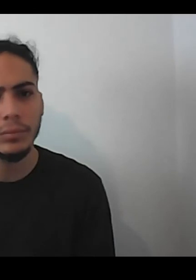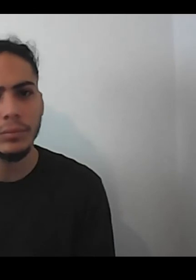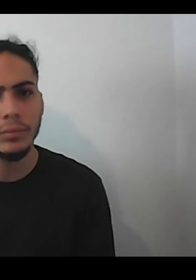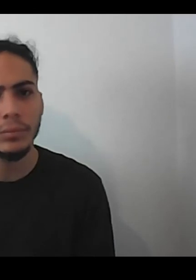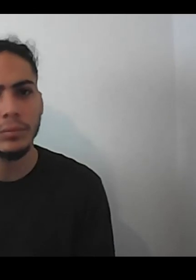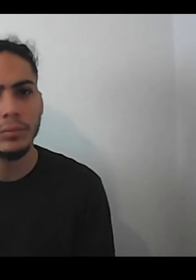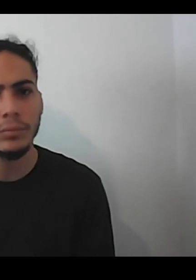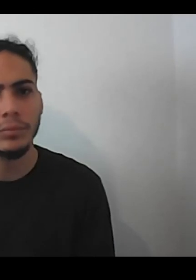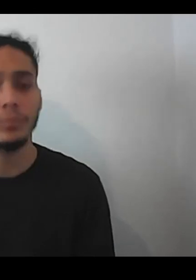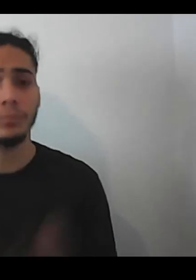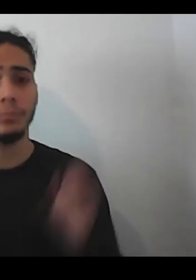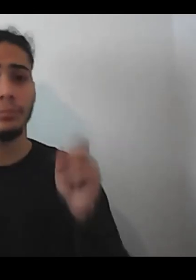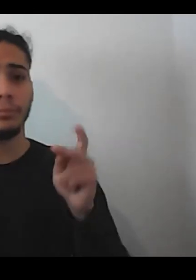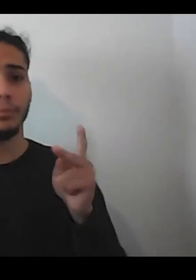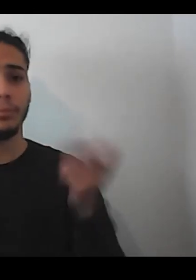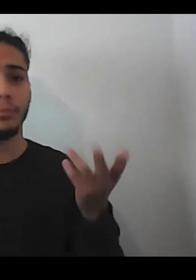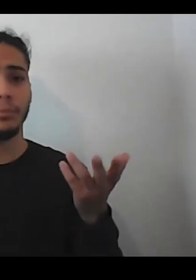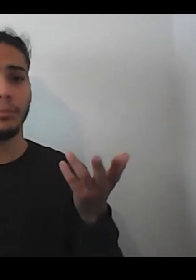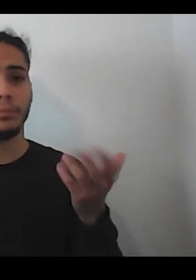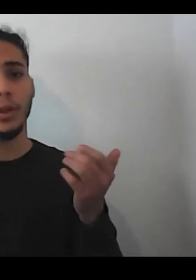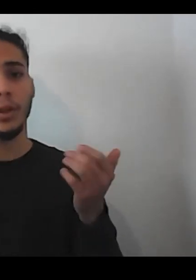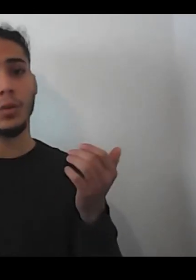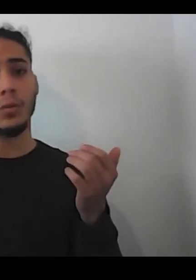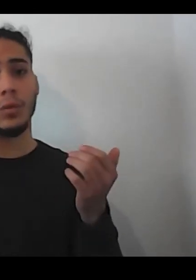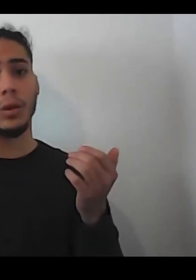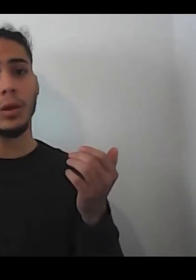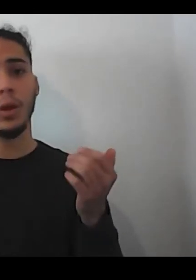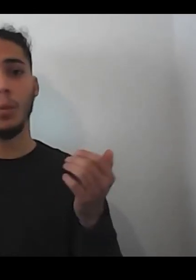All right, well, I have a question.